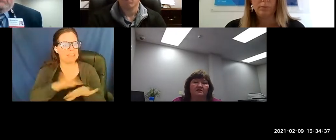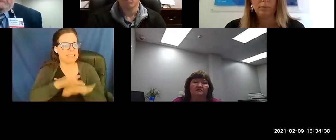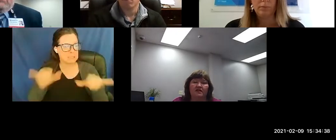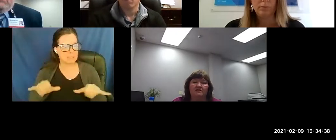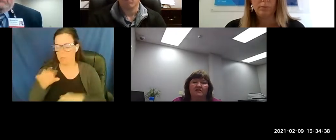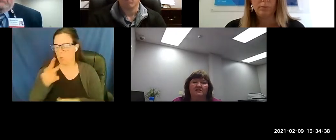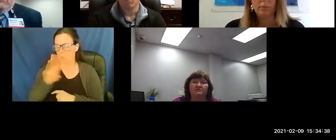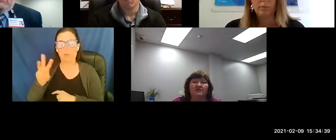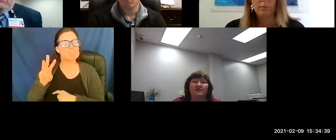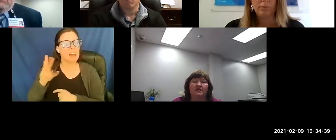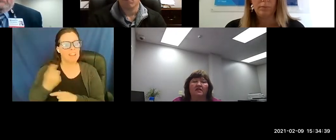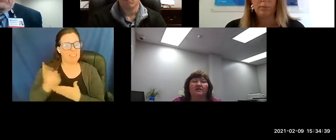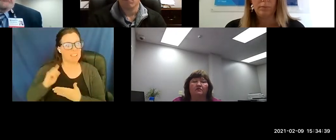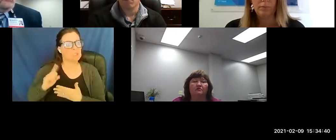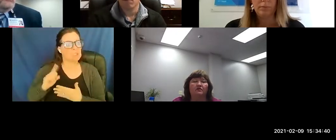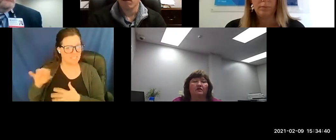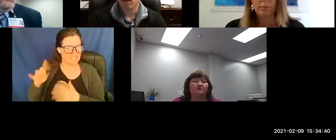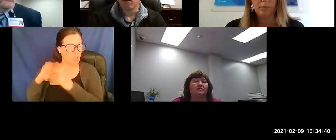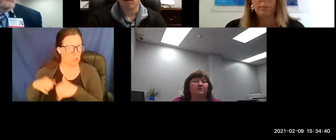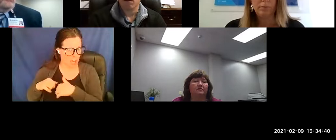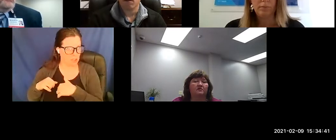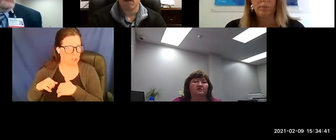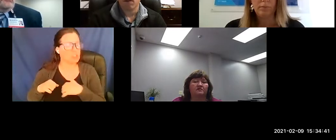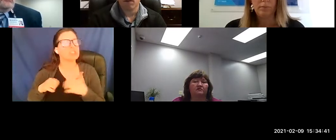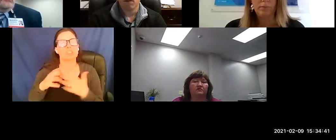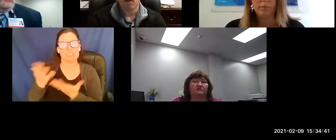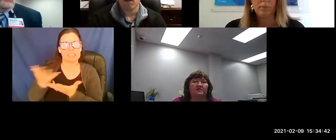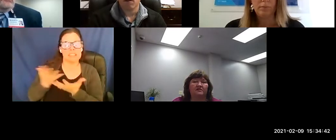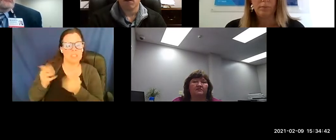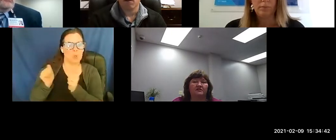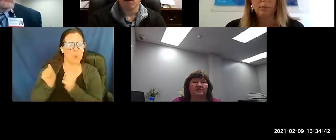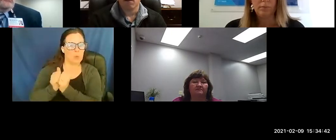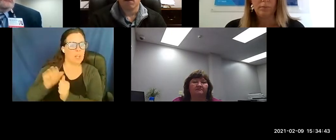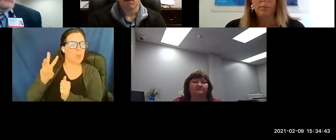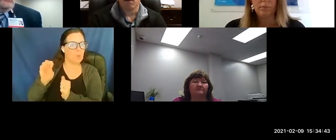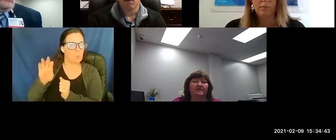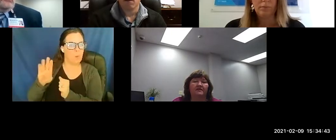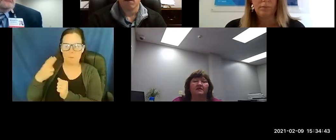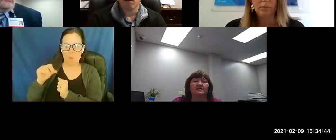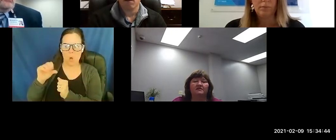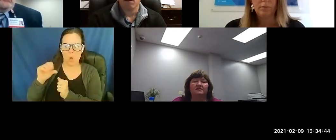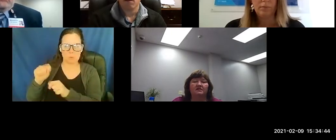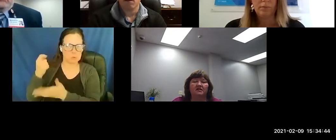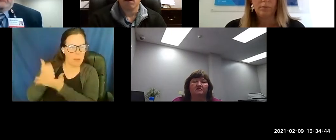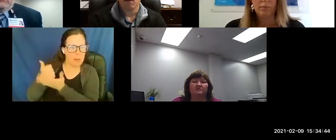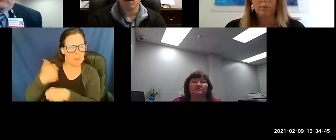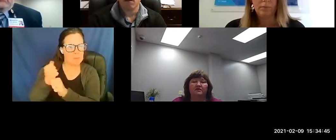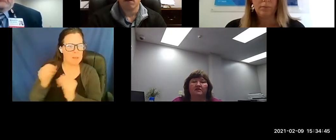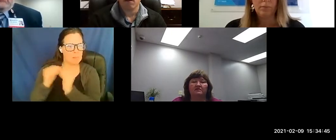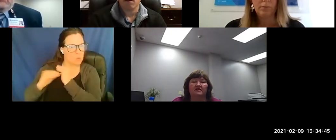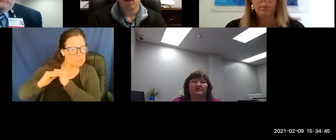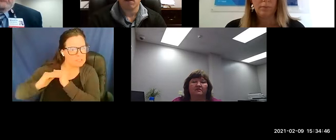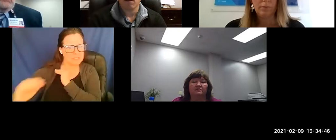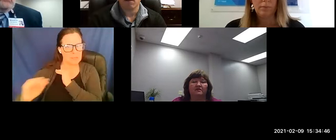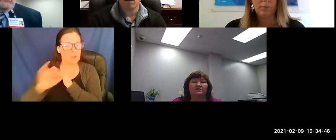did crash last week, and we are working with our web host to improve that stability. This is a change from what we